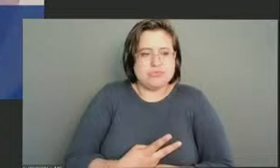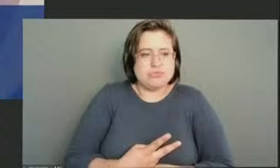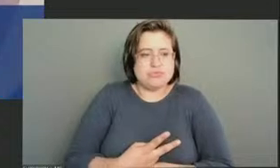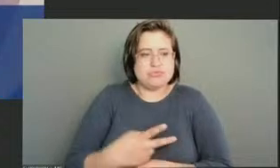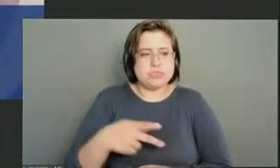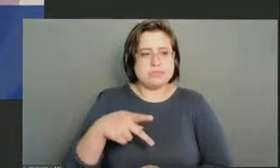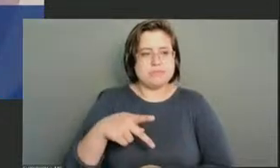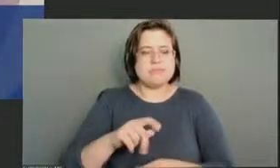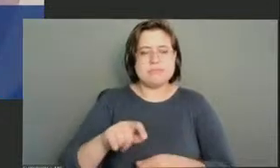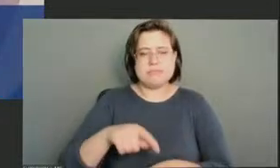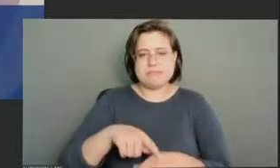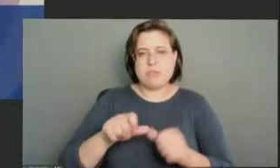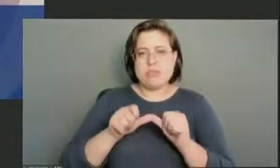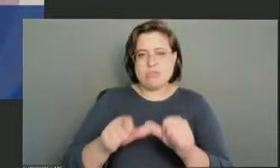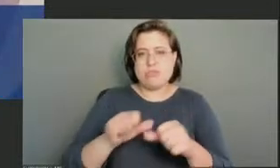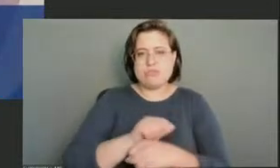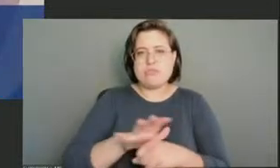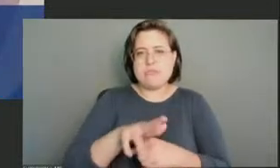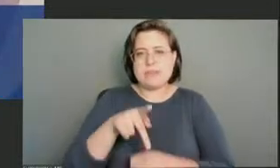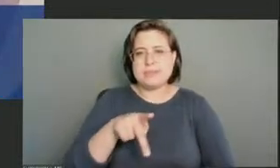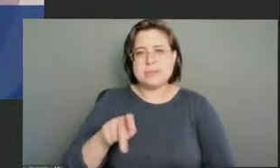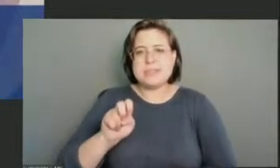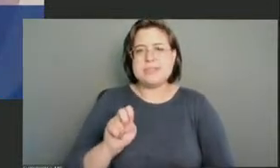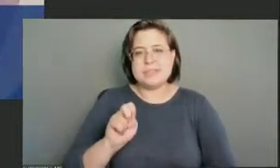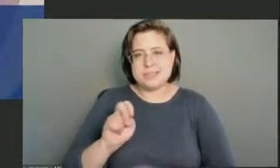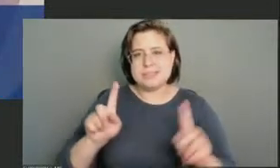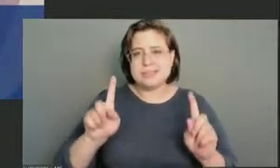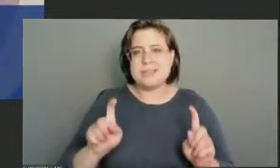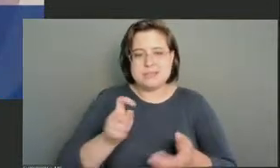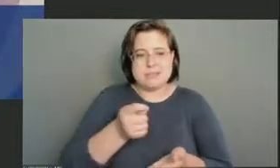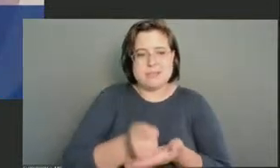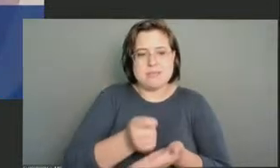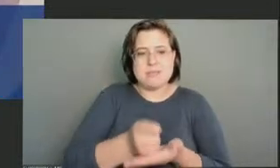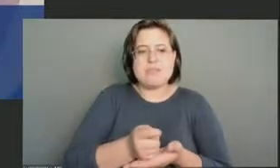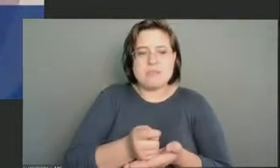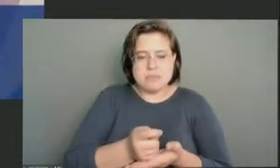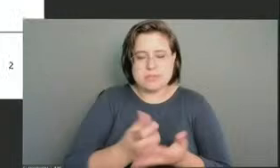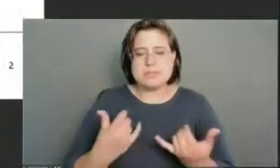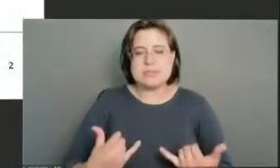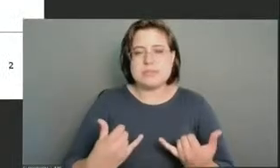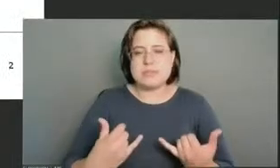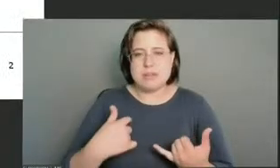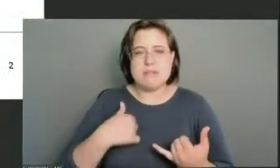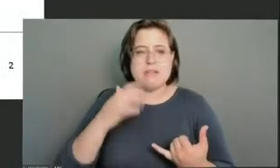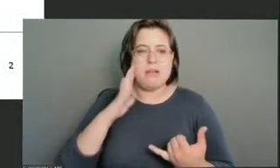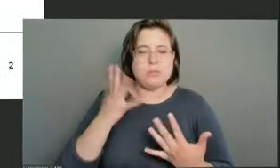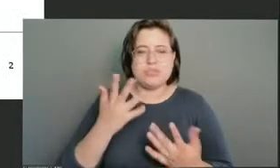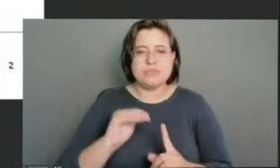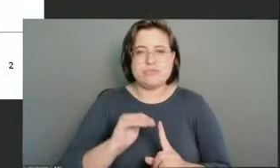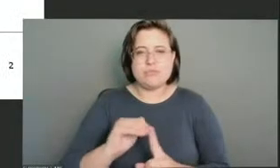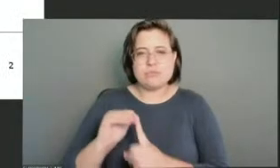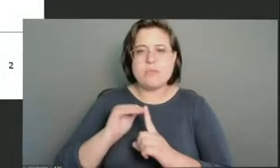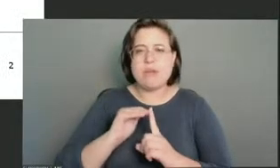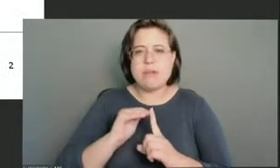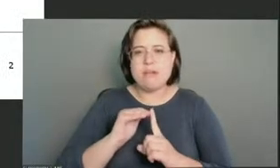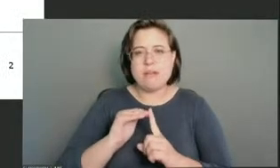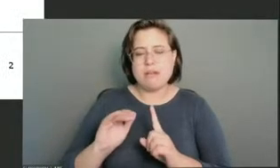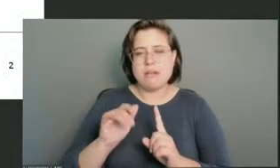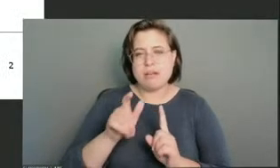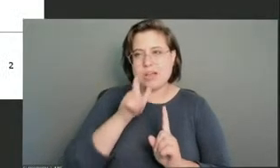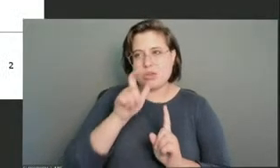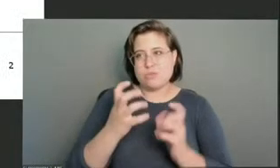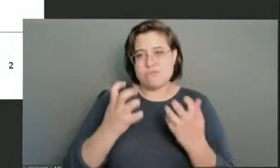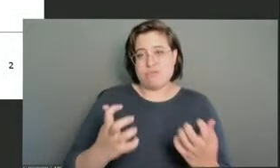PPE testing, and therapeutics. And I'll move forward now to remind those that joined us for the first